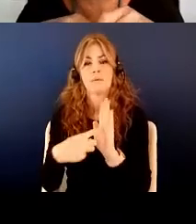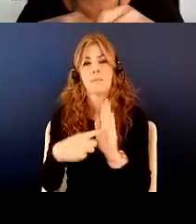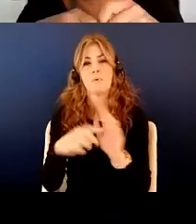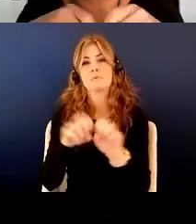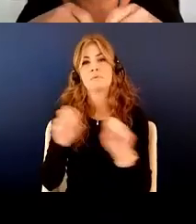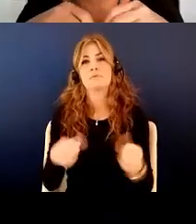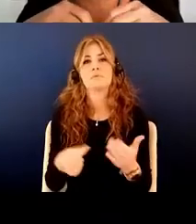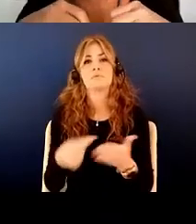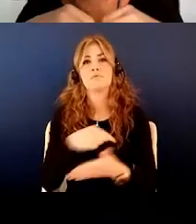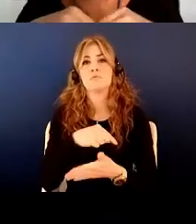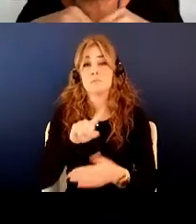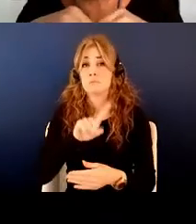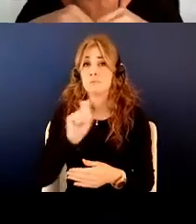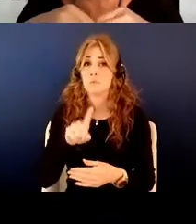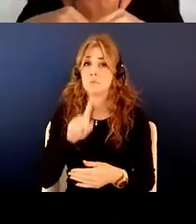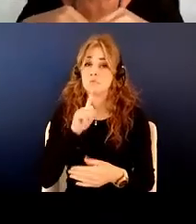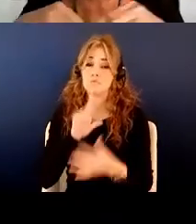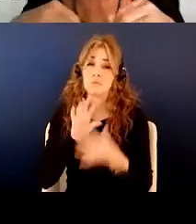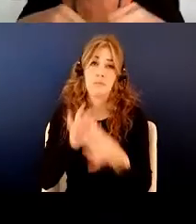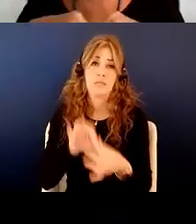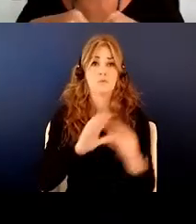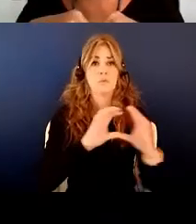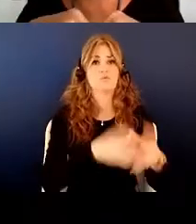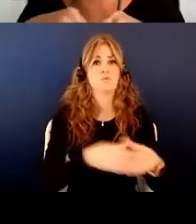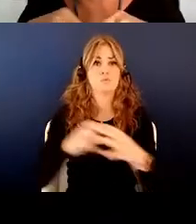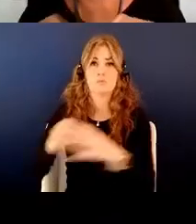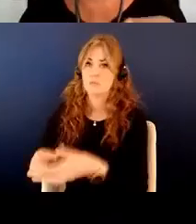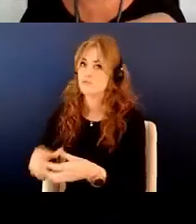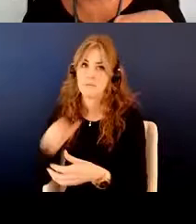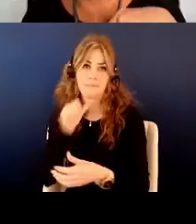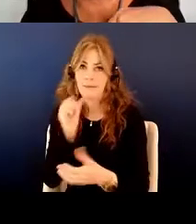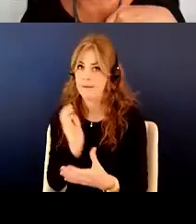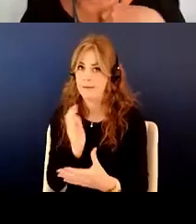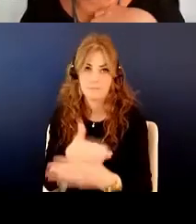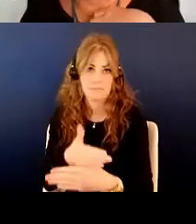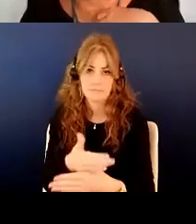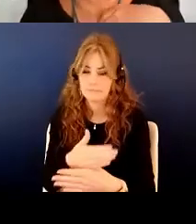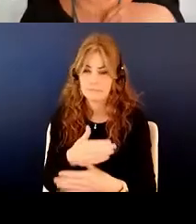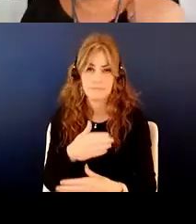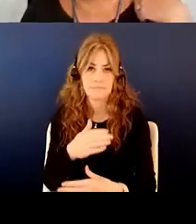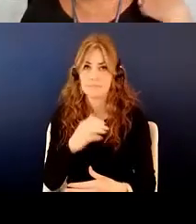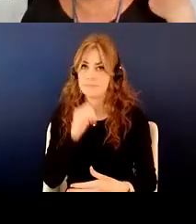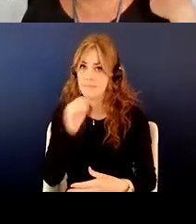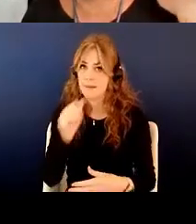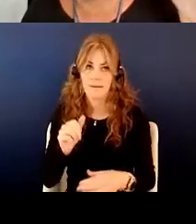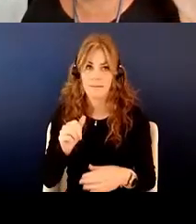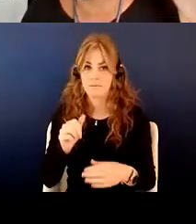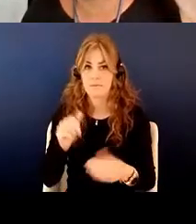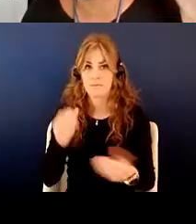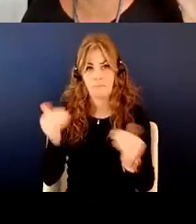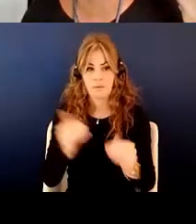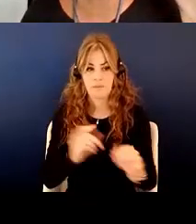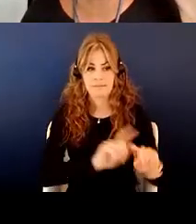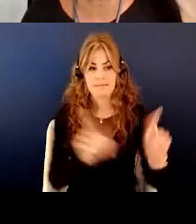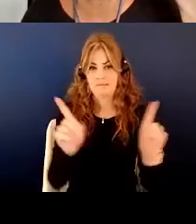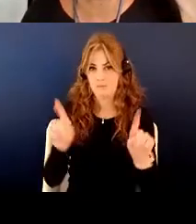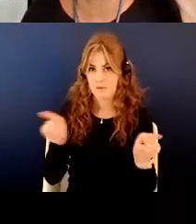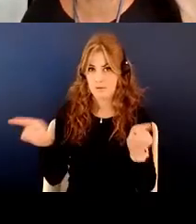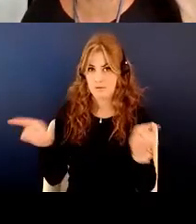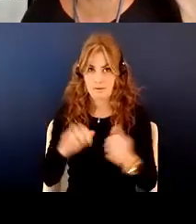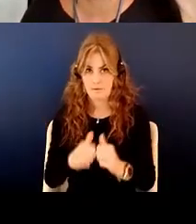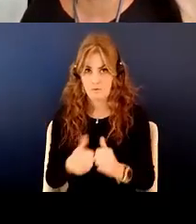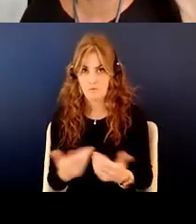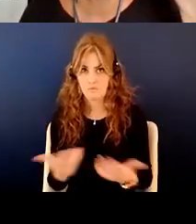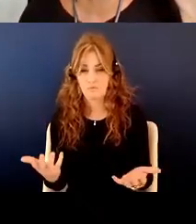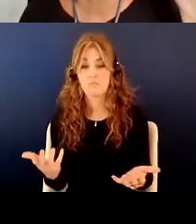where the question's really about associations, not about interventions or about differences between two groups.